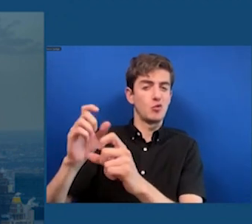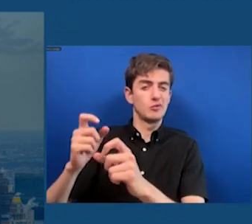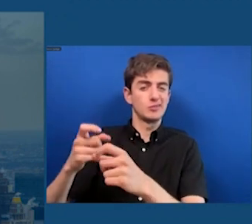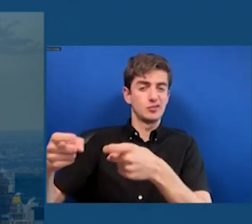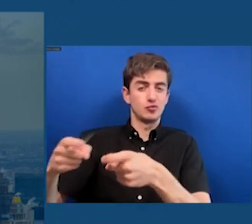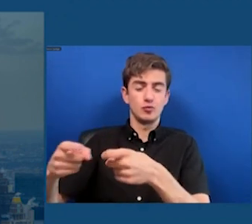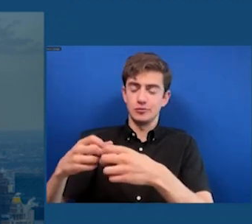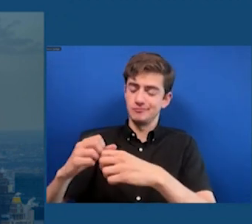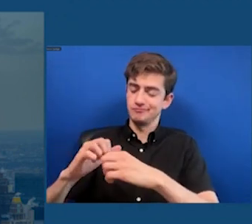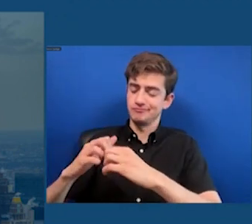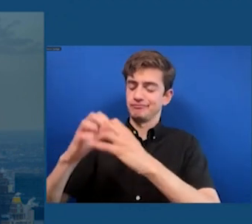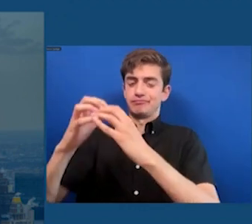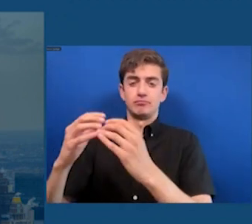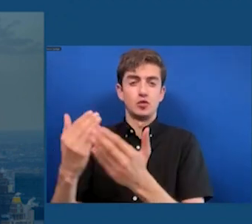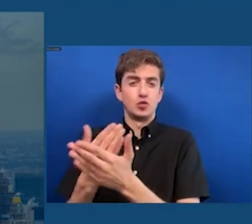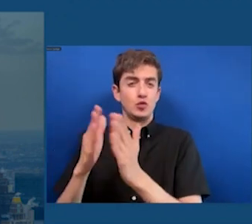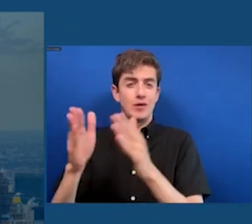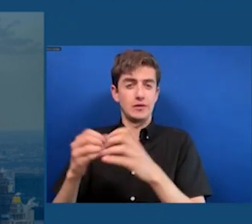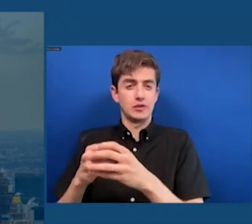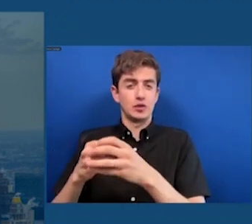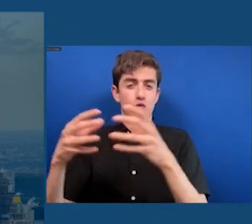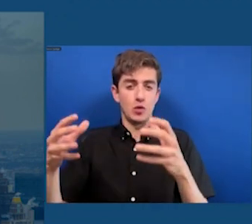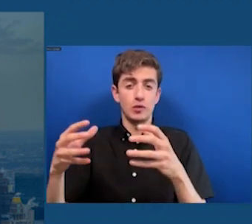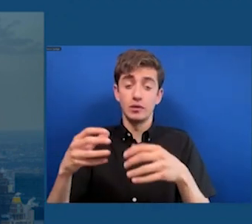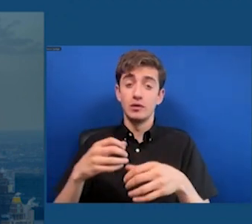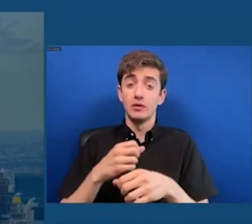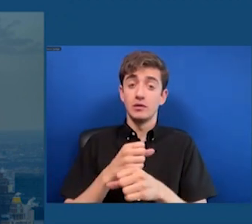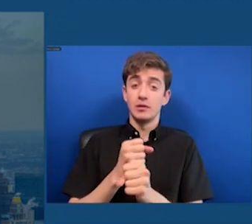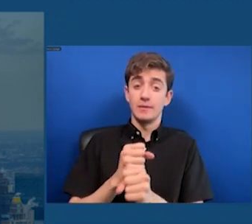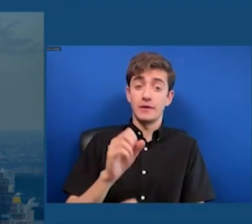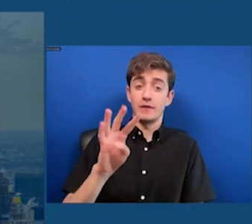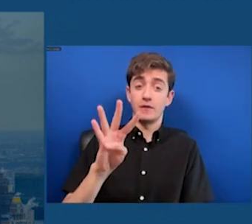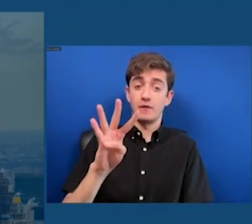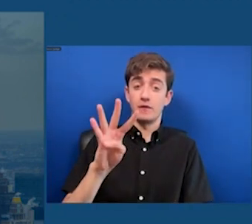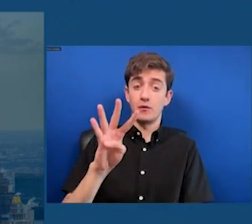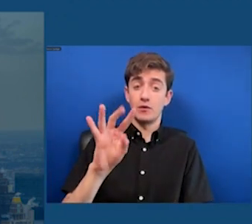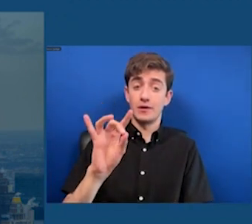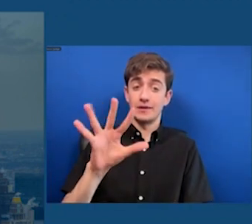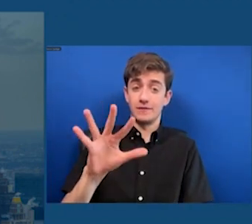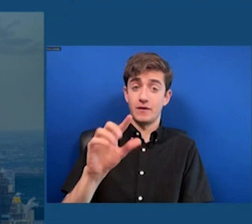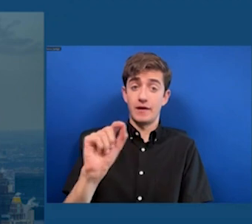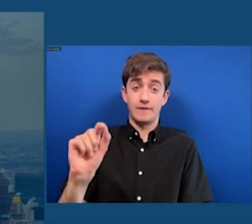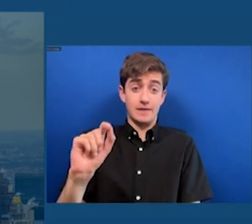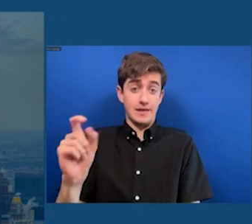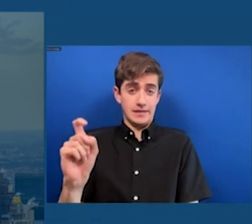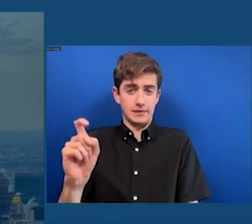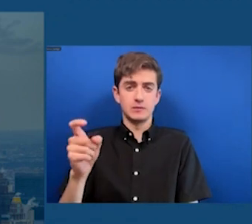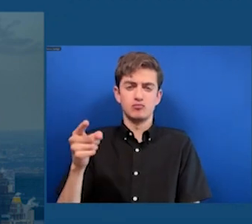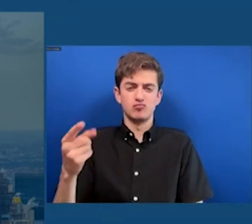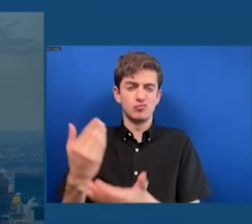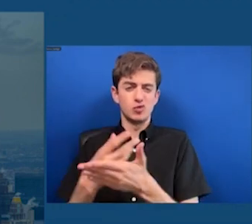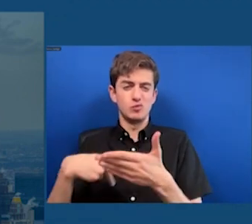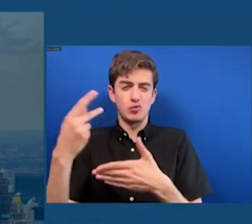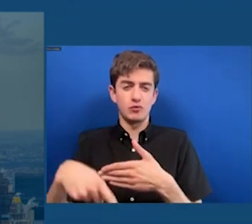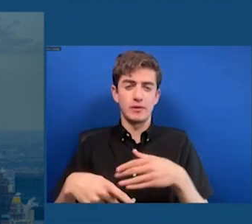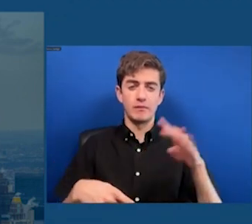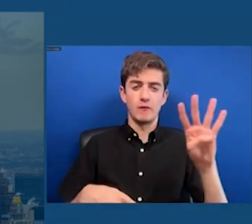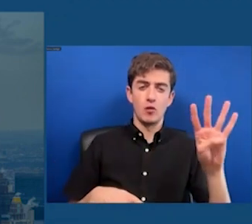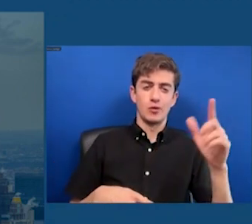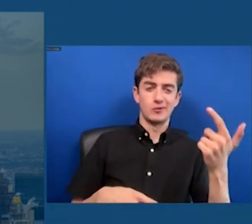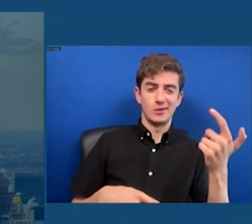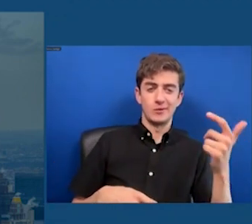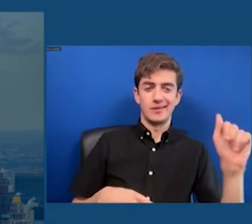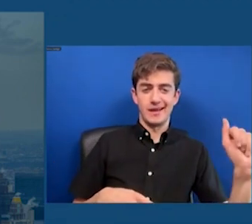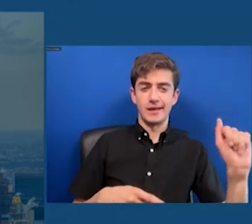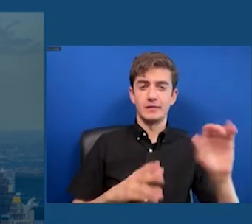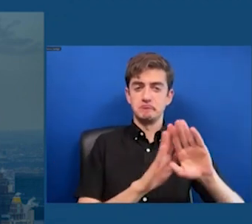growth, creating 485X, a successor program to 421A that will jumpstart